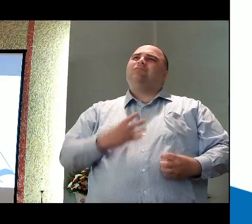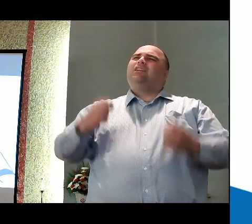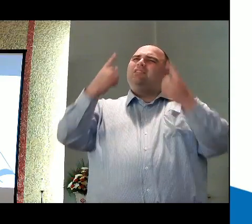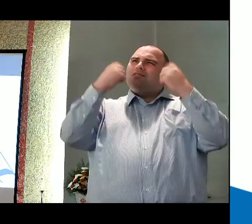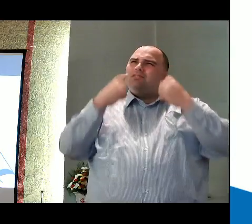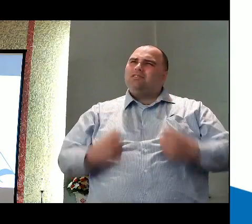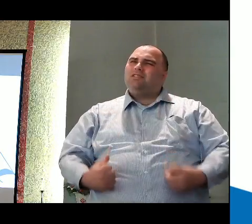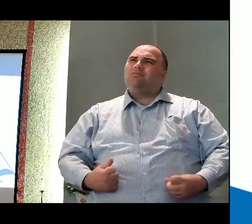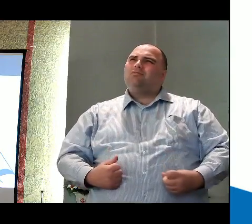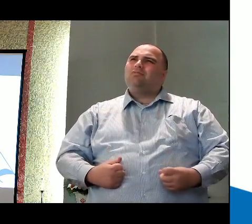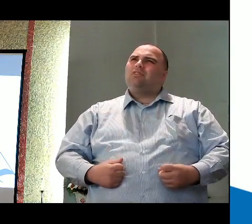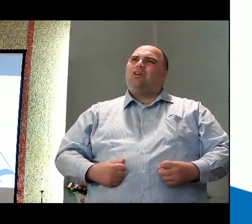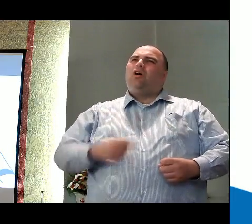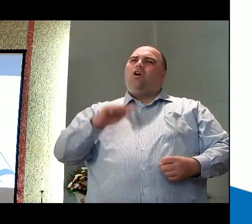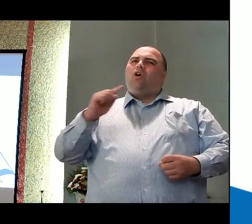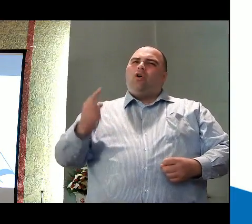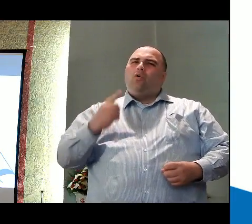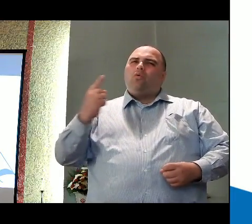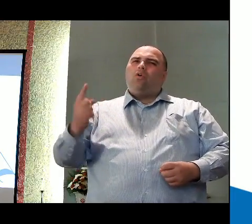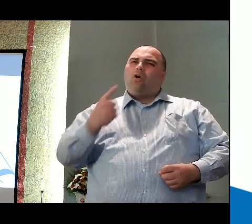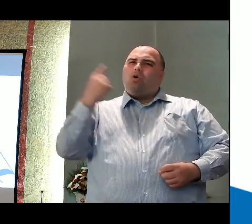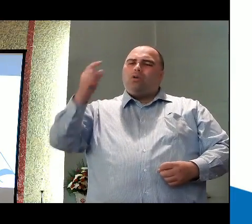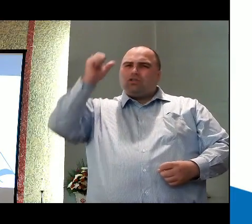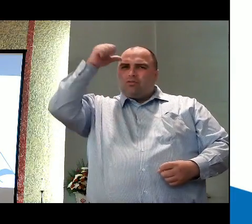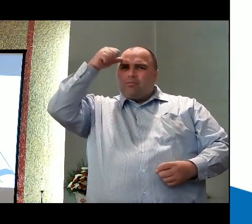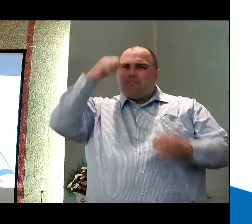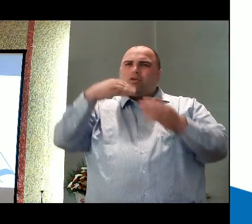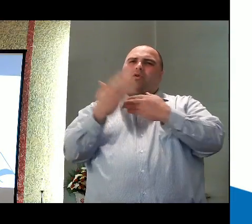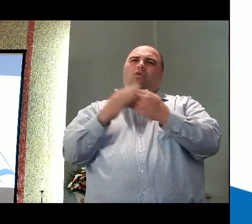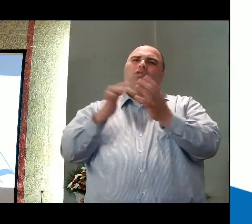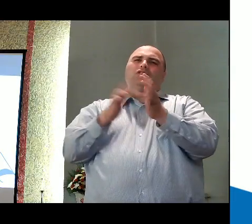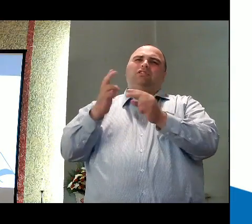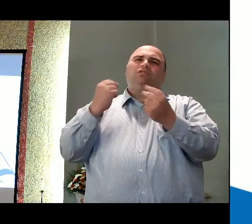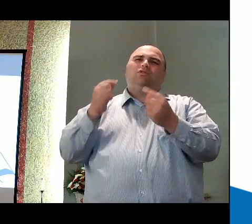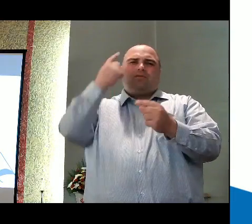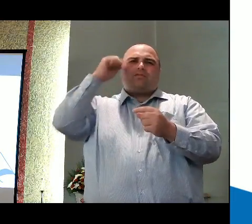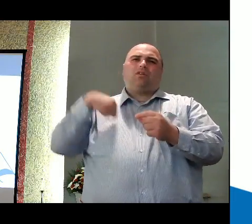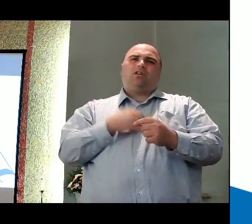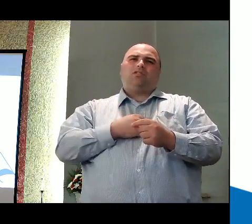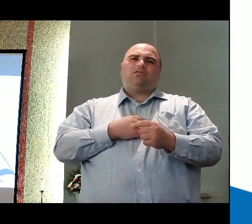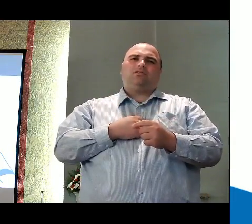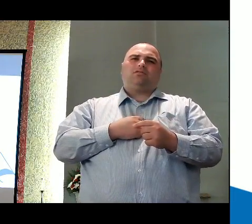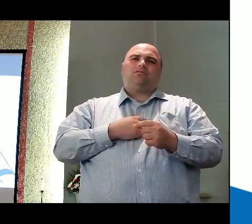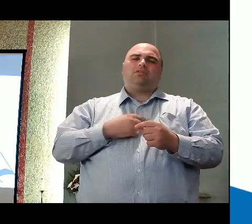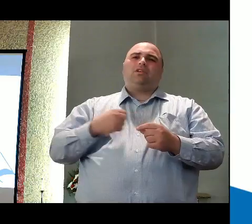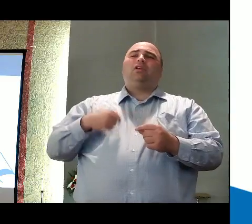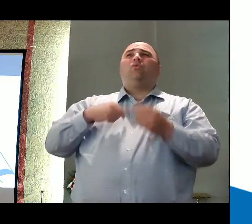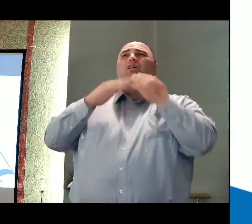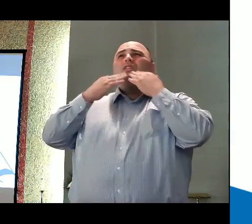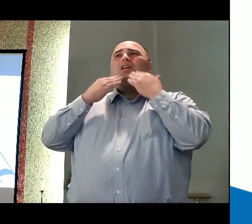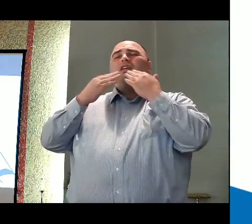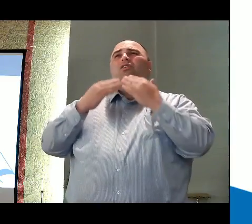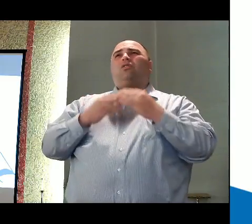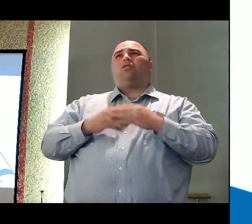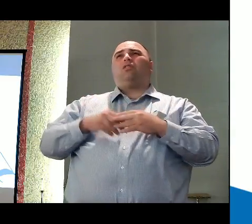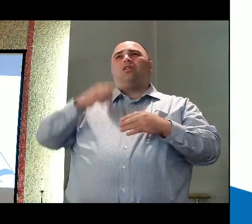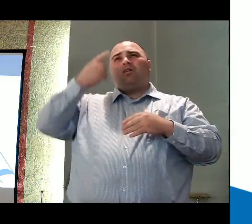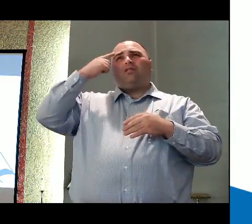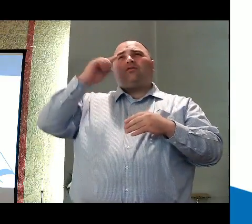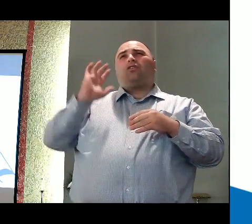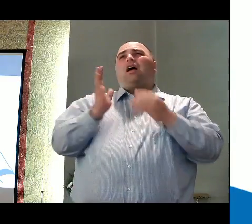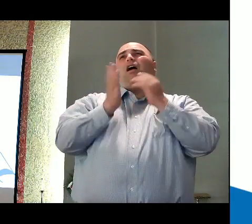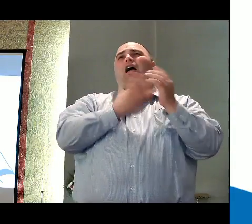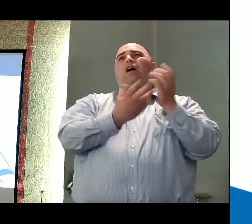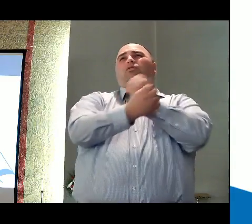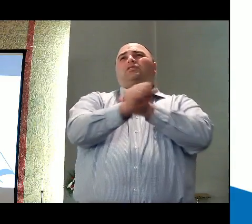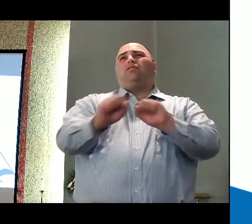he did for us, and just be overcome with gratitude for it. So again, Lord, we thank you for your salvation,